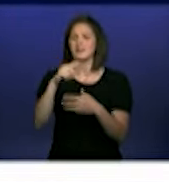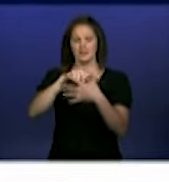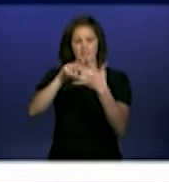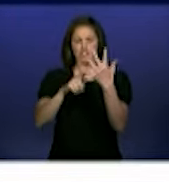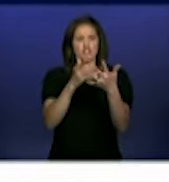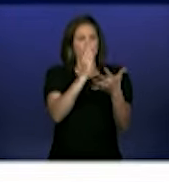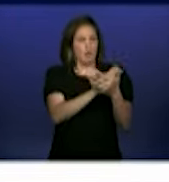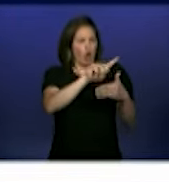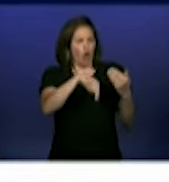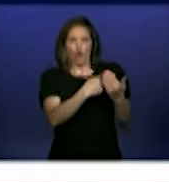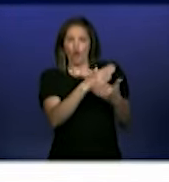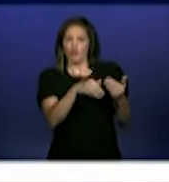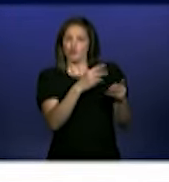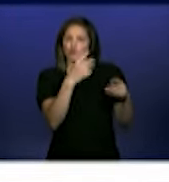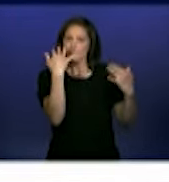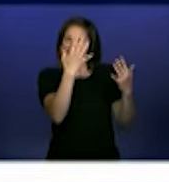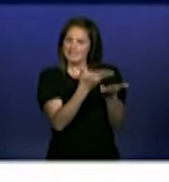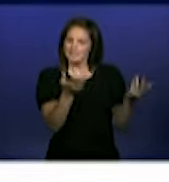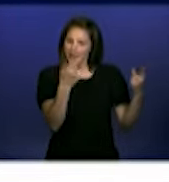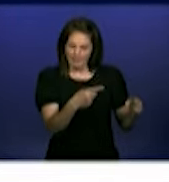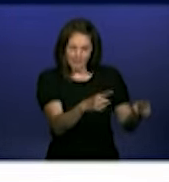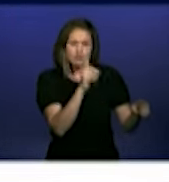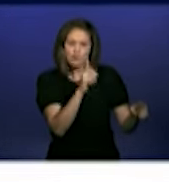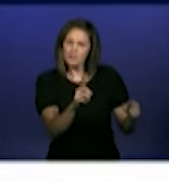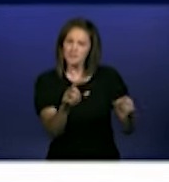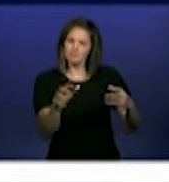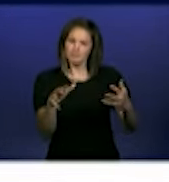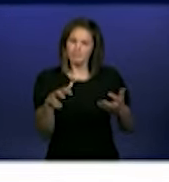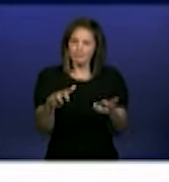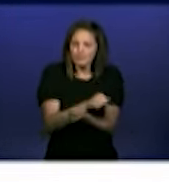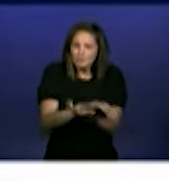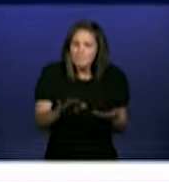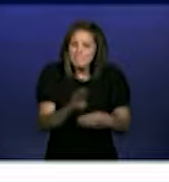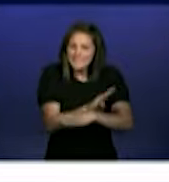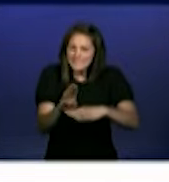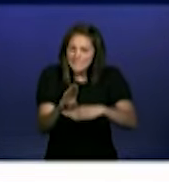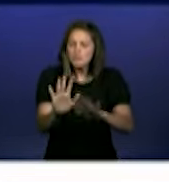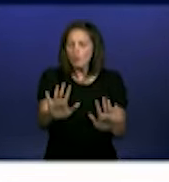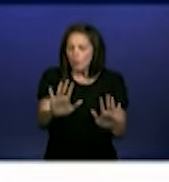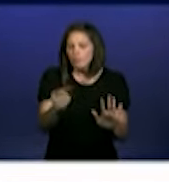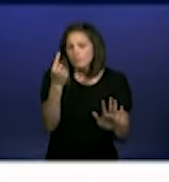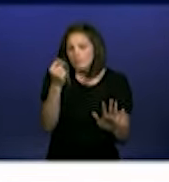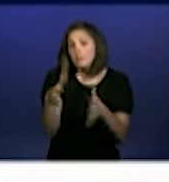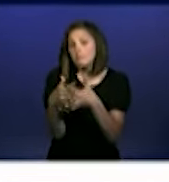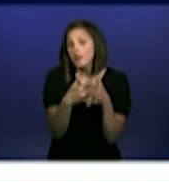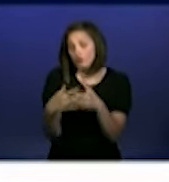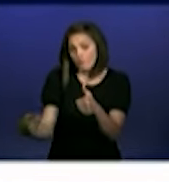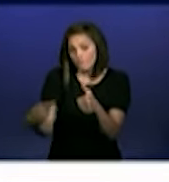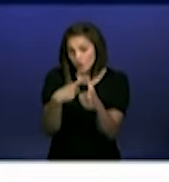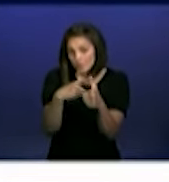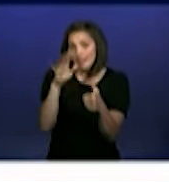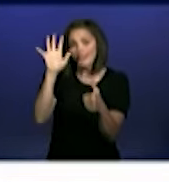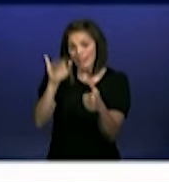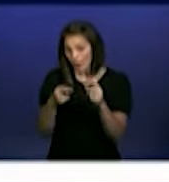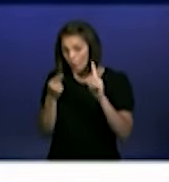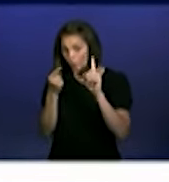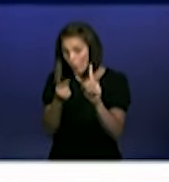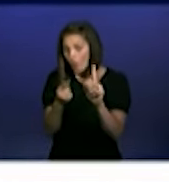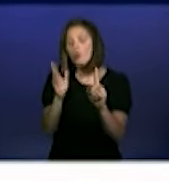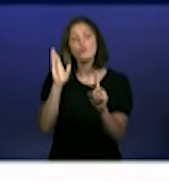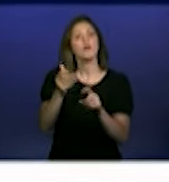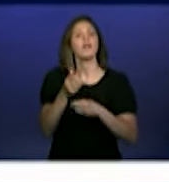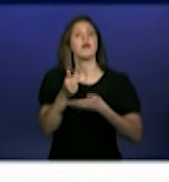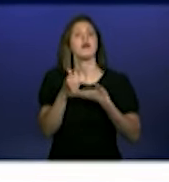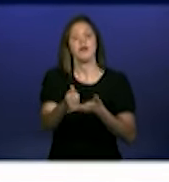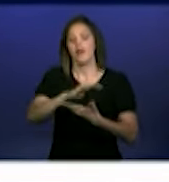that's crushing businesses and taking a lot of our liberties with it. So an America First agenda is going to help out all Utahns, and I'm committed to